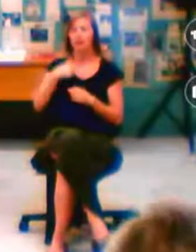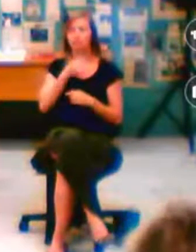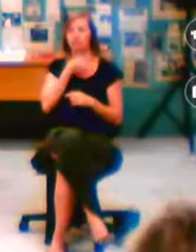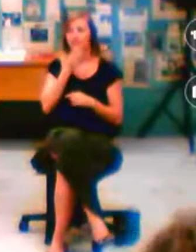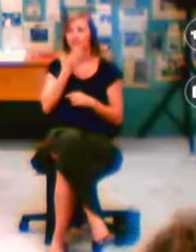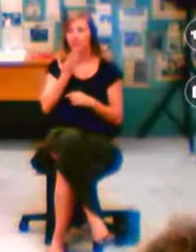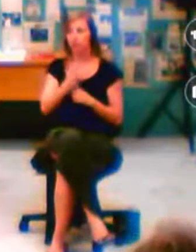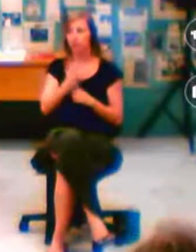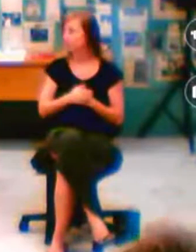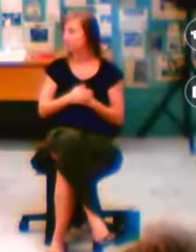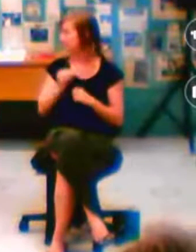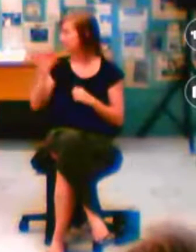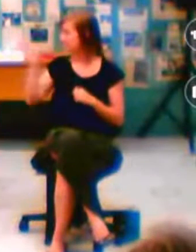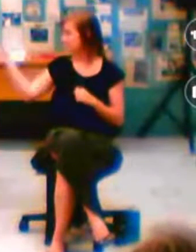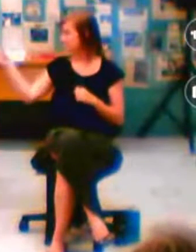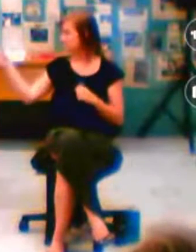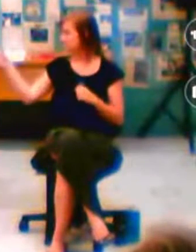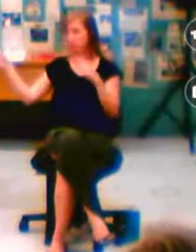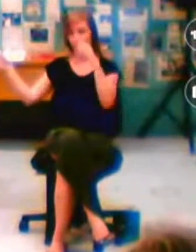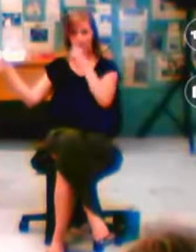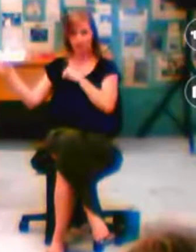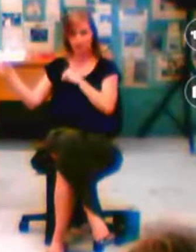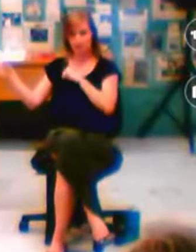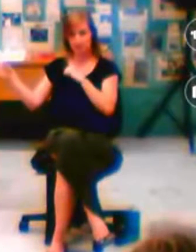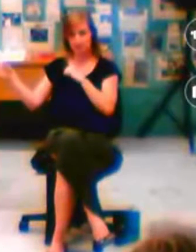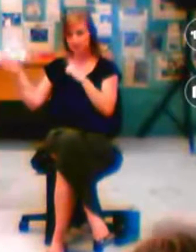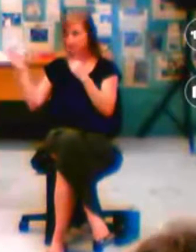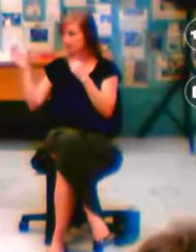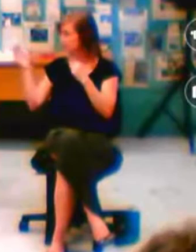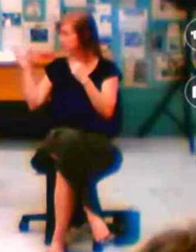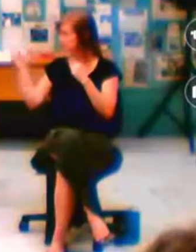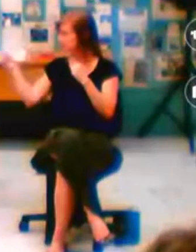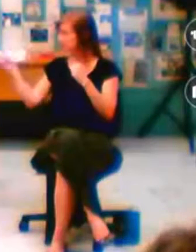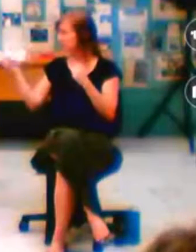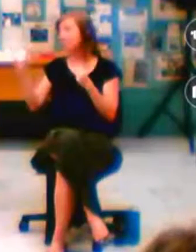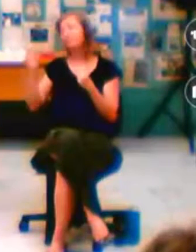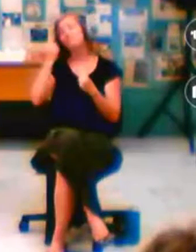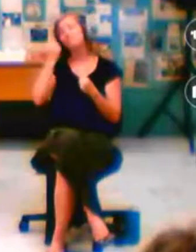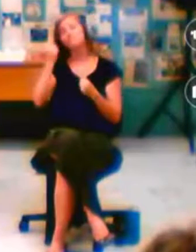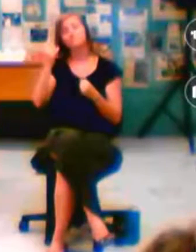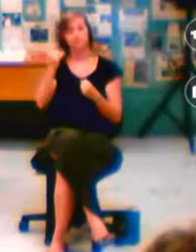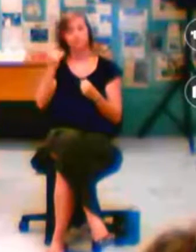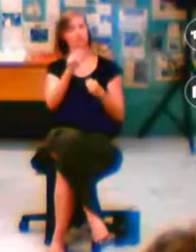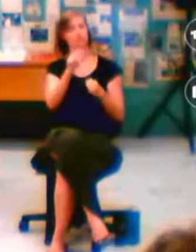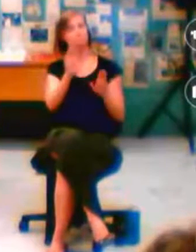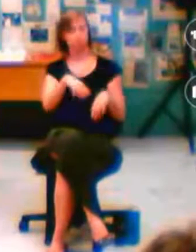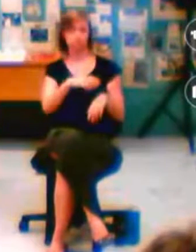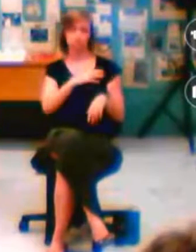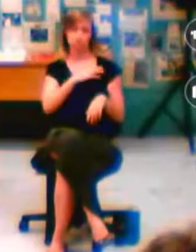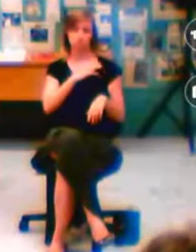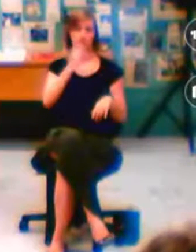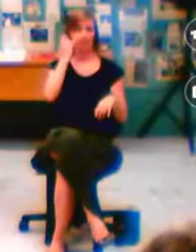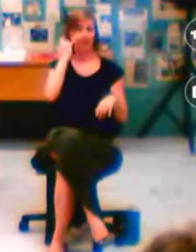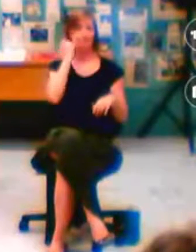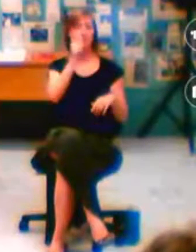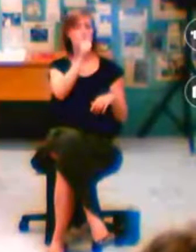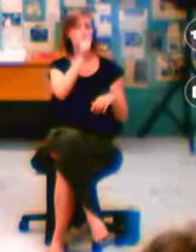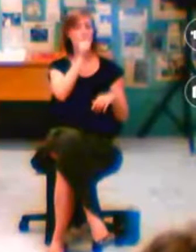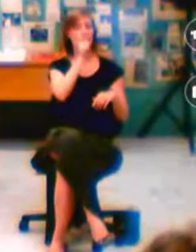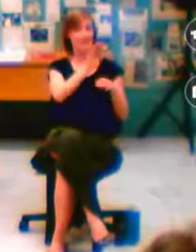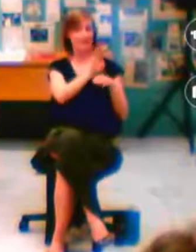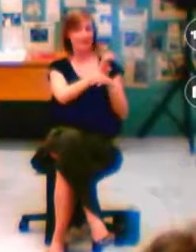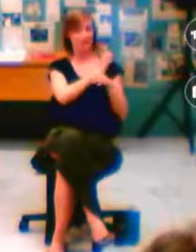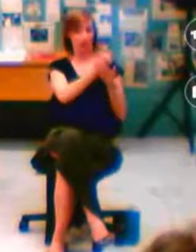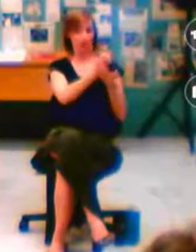Let me look for the exact answer he sent me and how he categorized people, because I don't want to. I don't want to misstate.